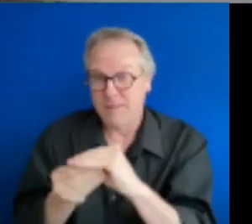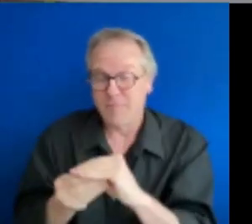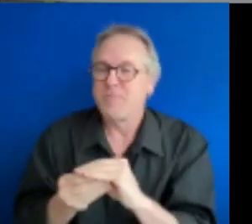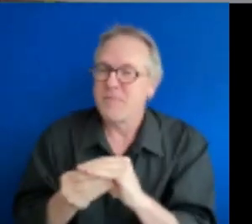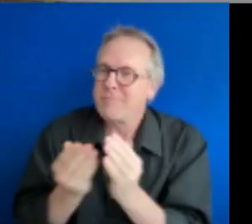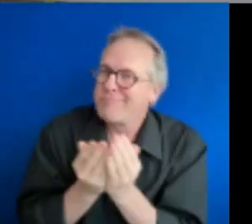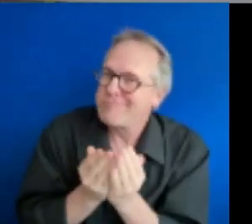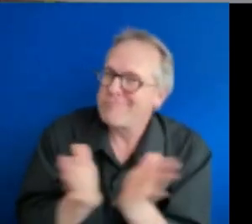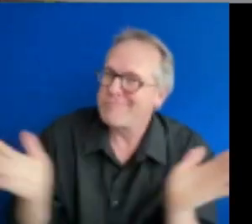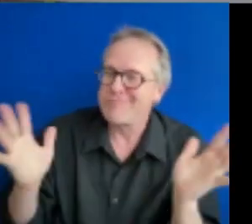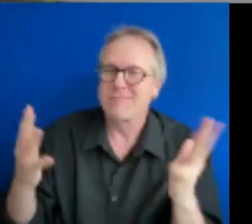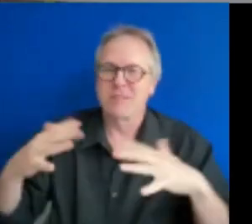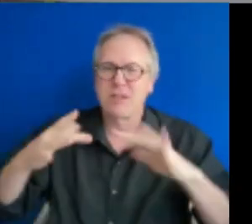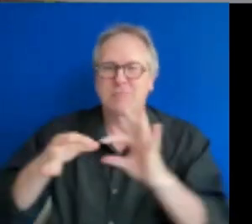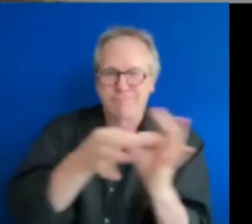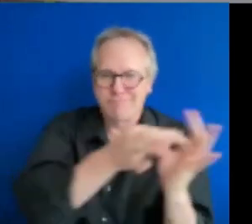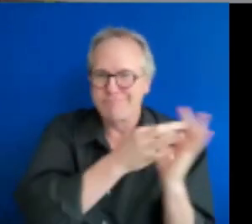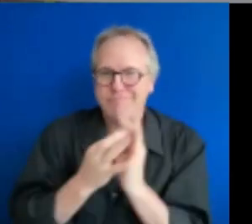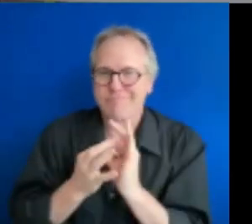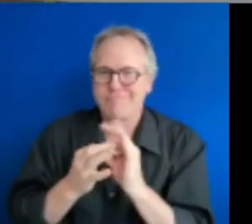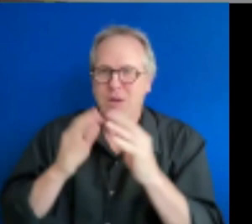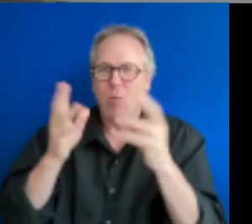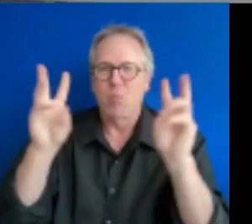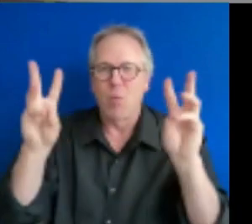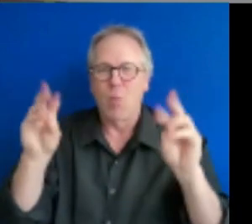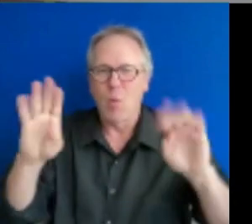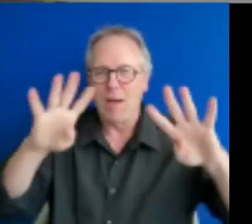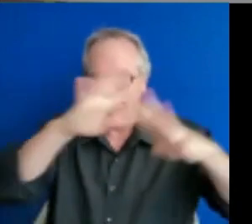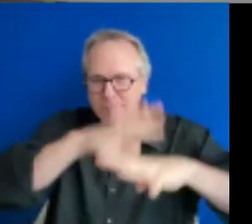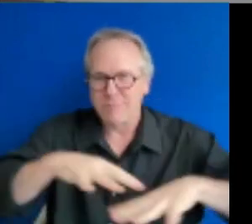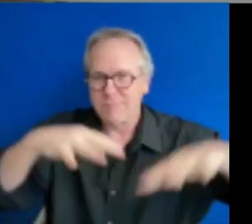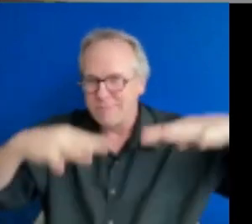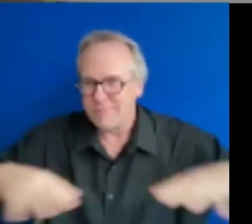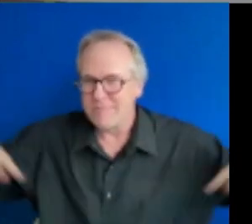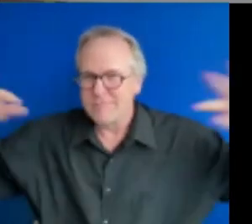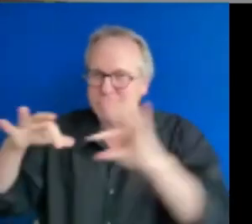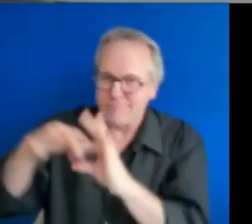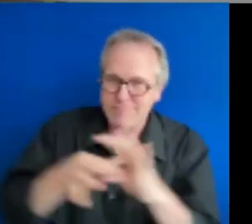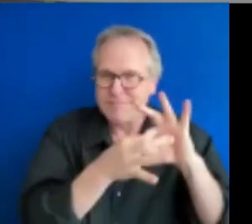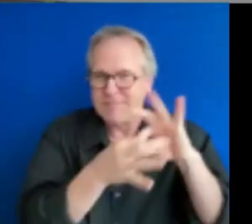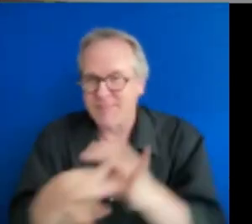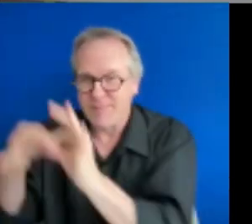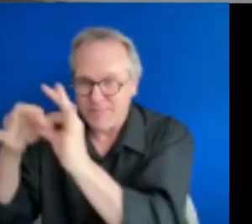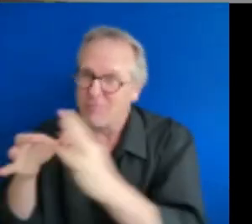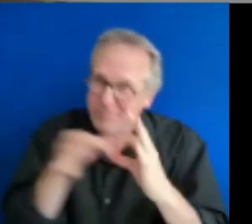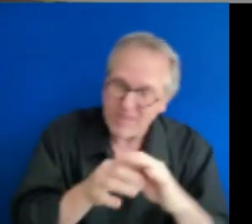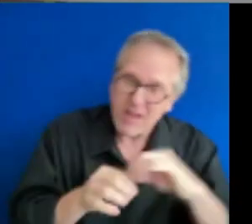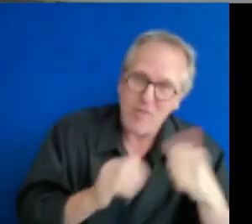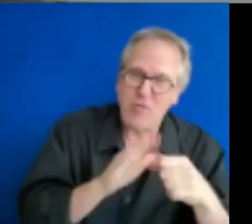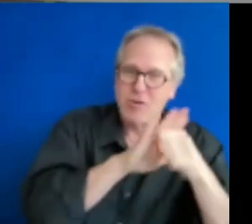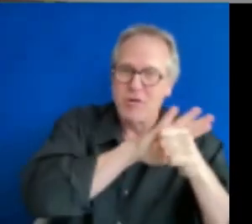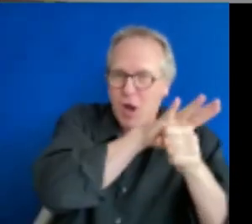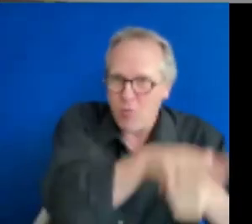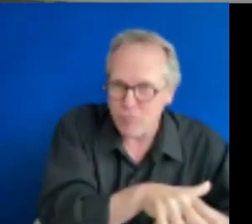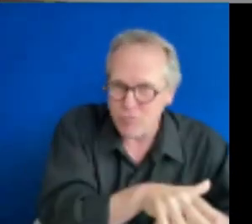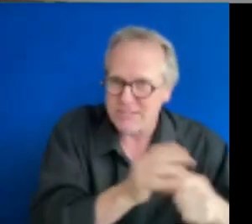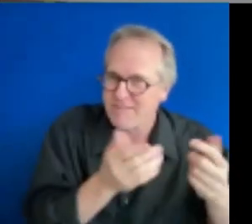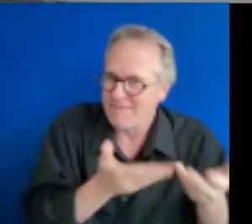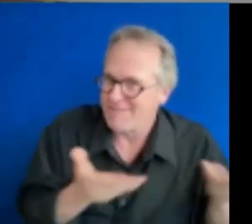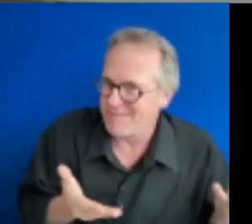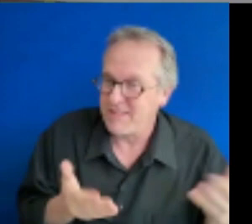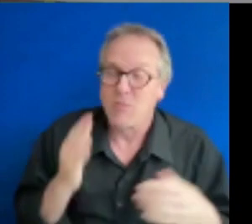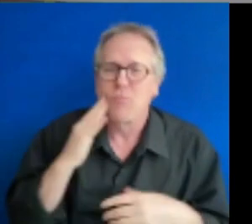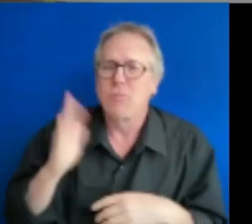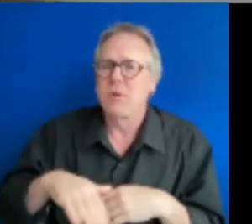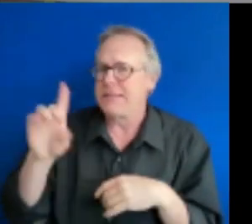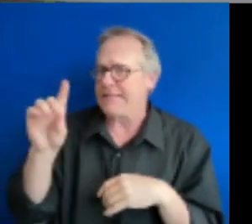wide web of various and sundry other oppressions. So we know that